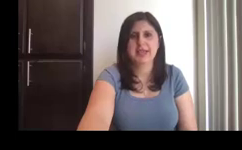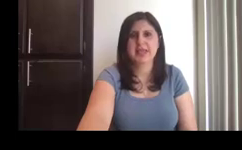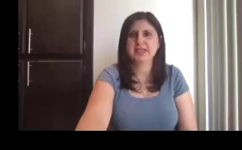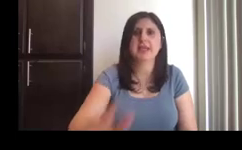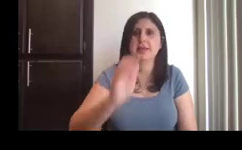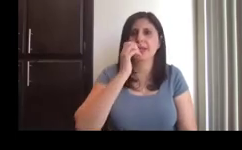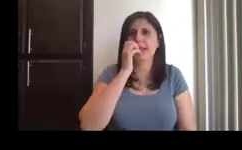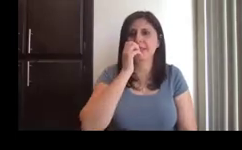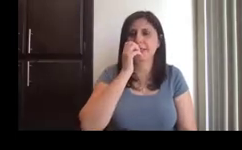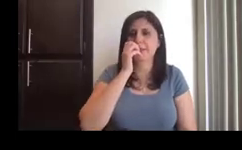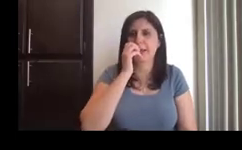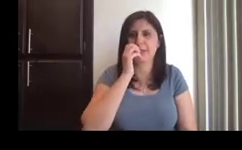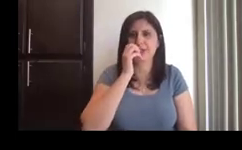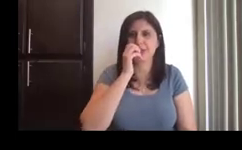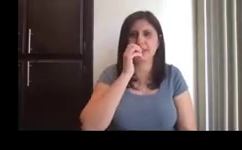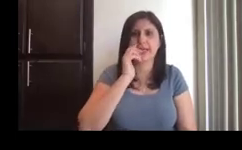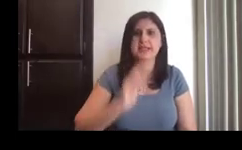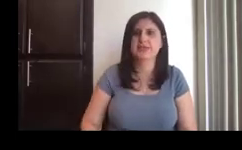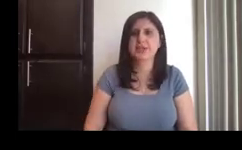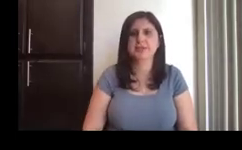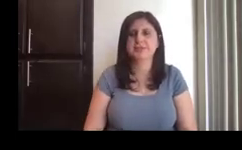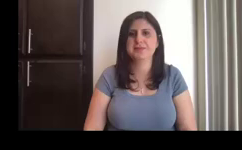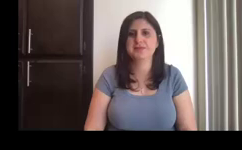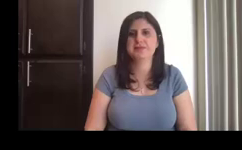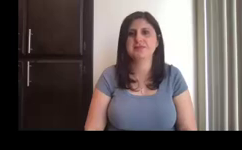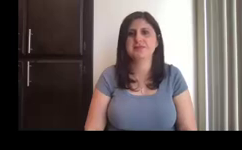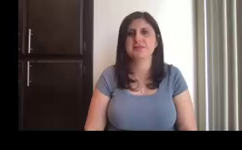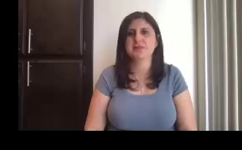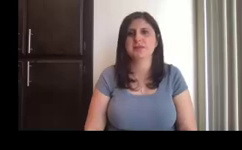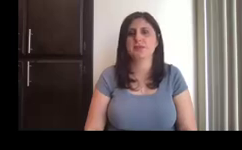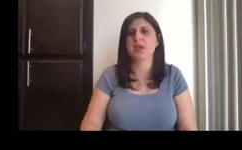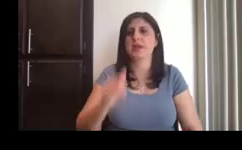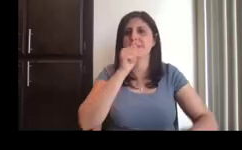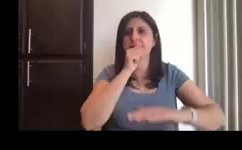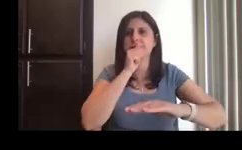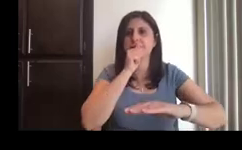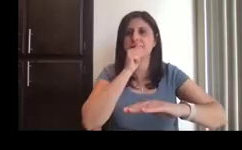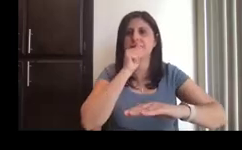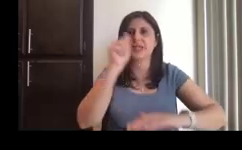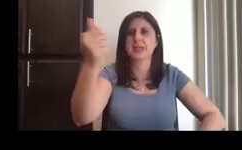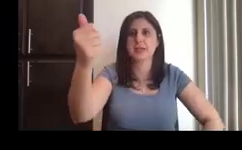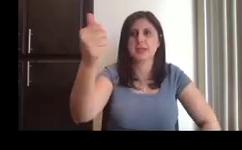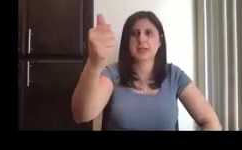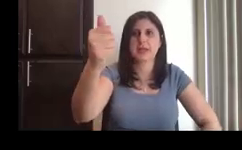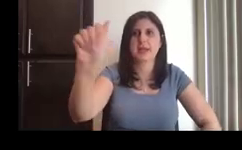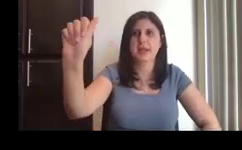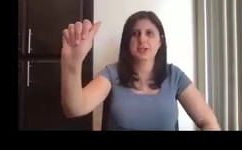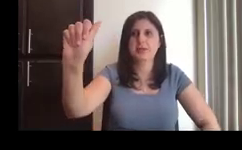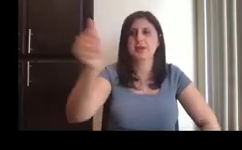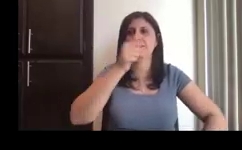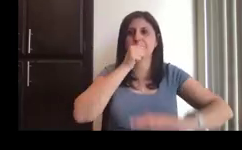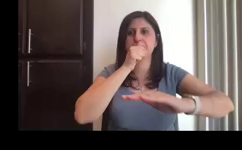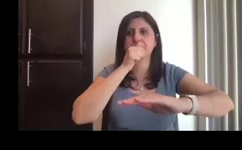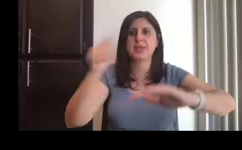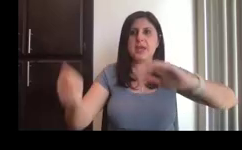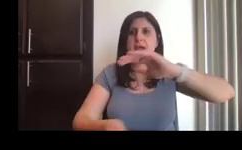We're going to play this game in class too, but let me show you the signs for it. Okay. A hand